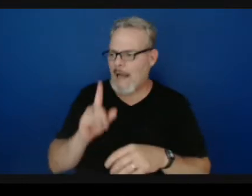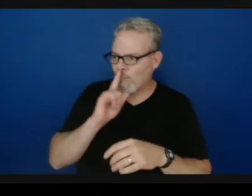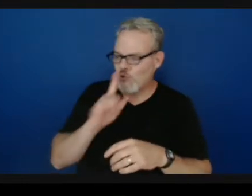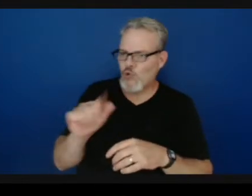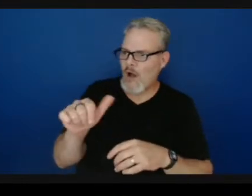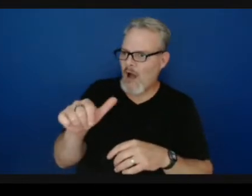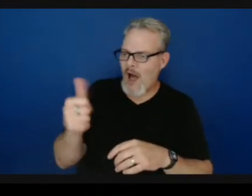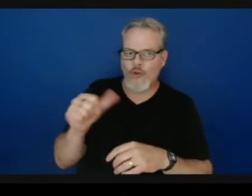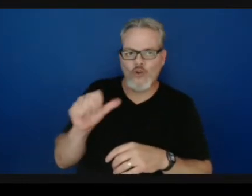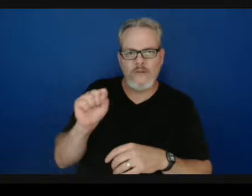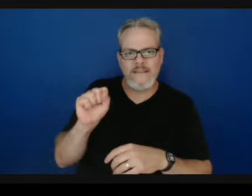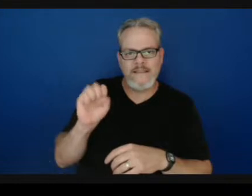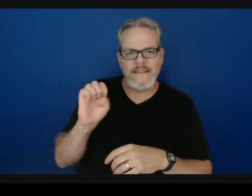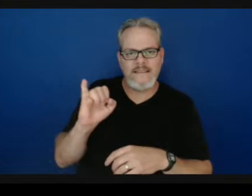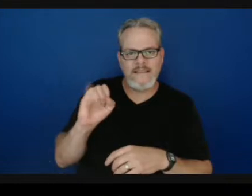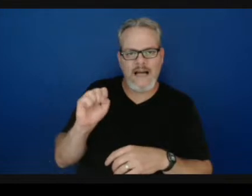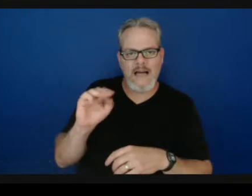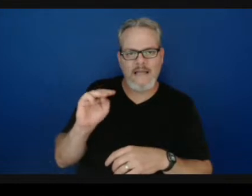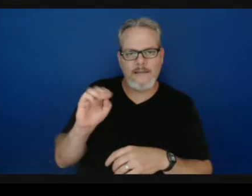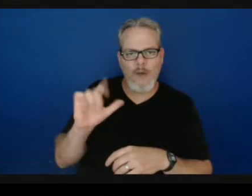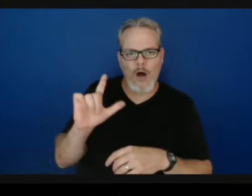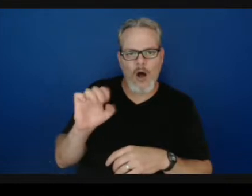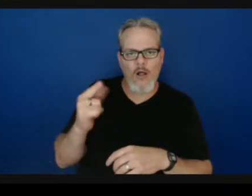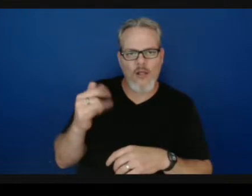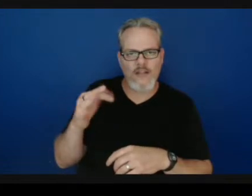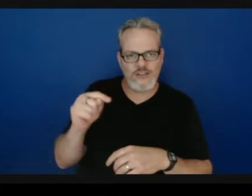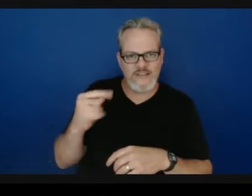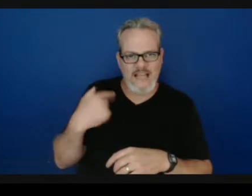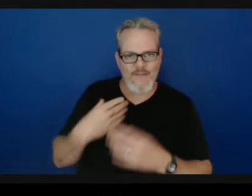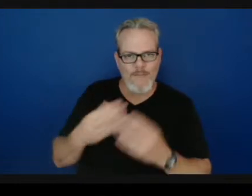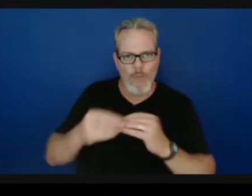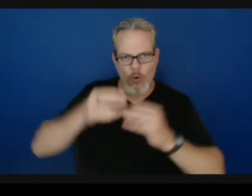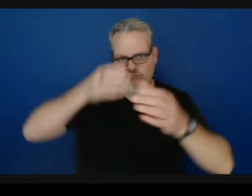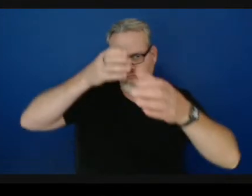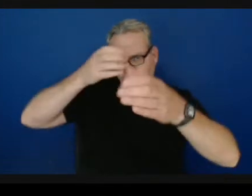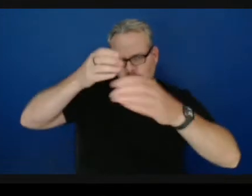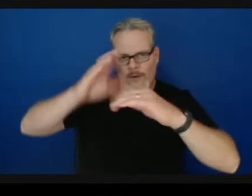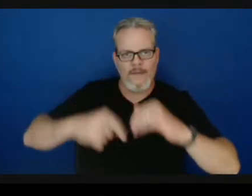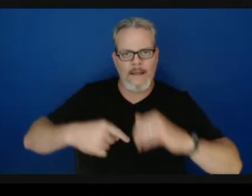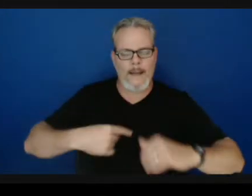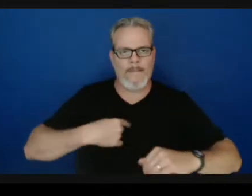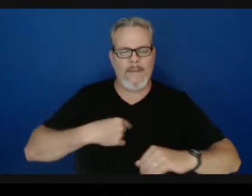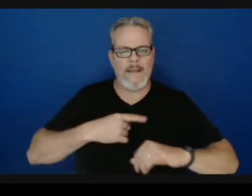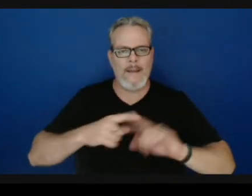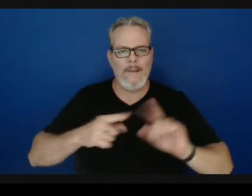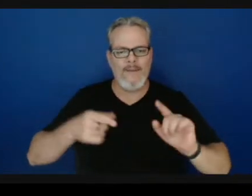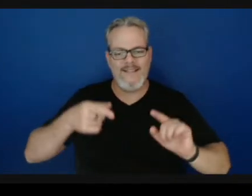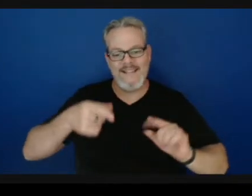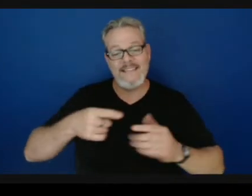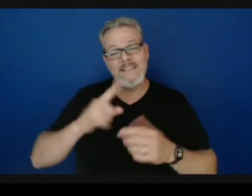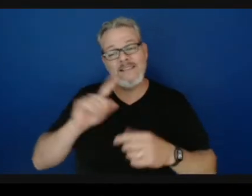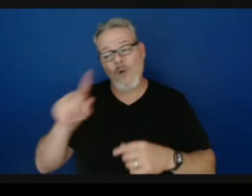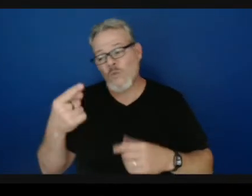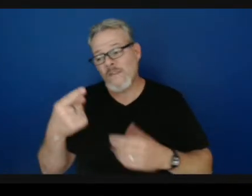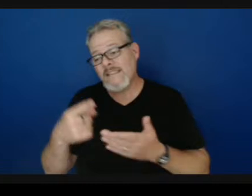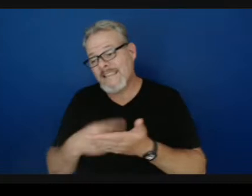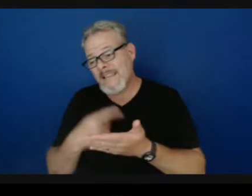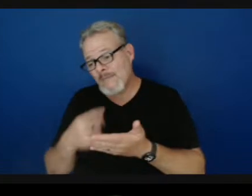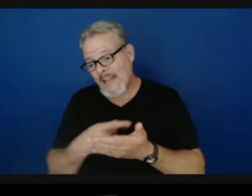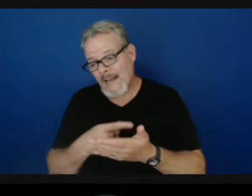much longer than I have will have much more insight and depth to add there, as far as like, this behaves this way only sometimes when this is the